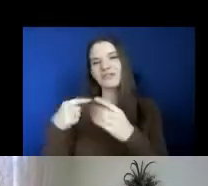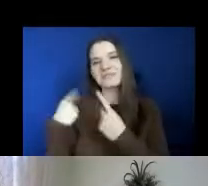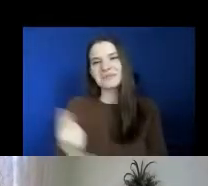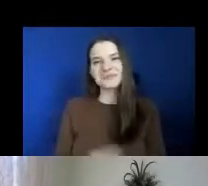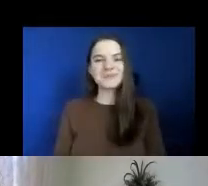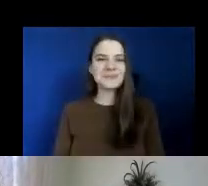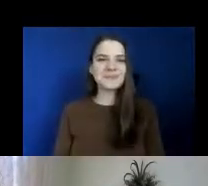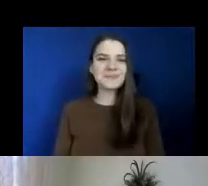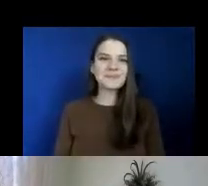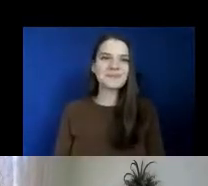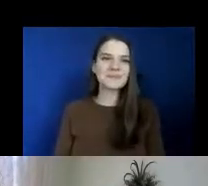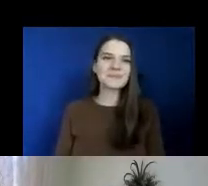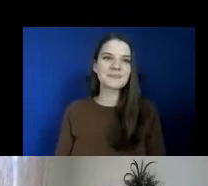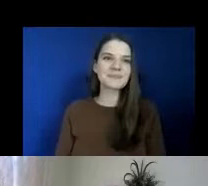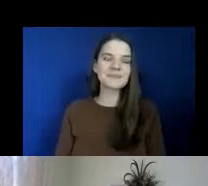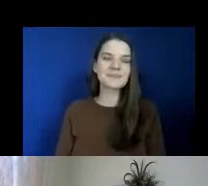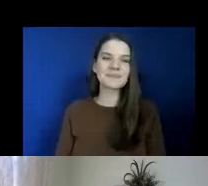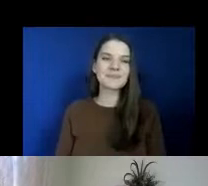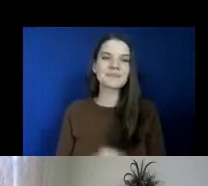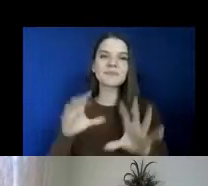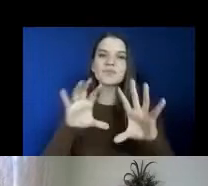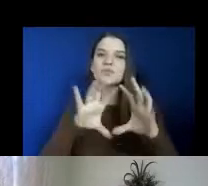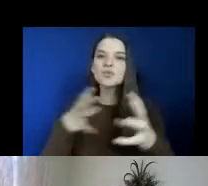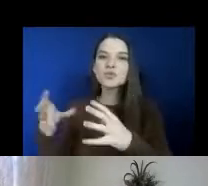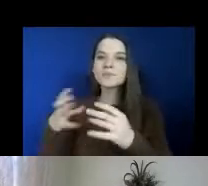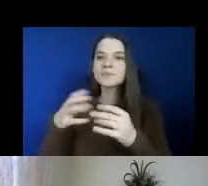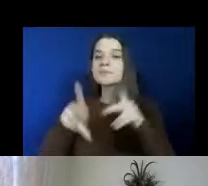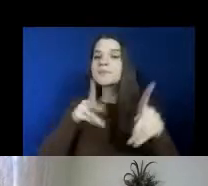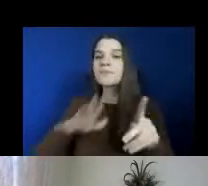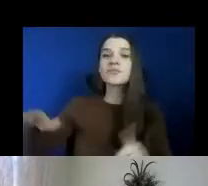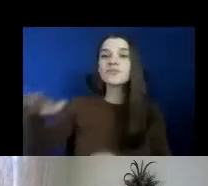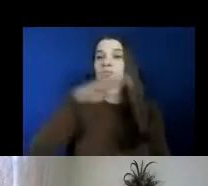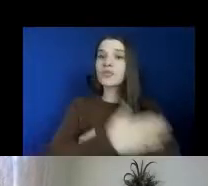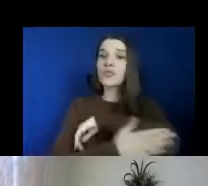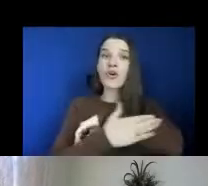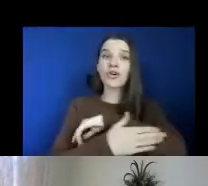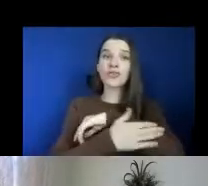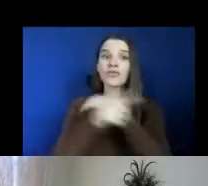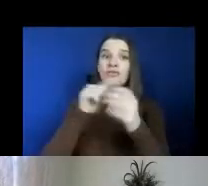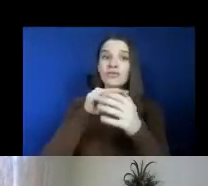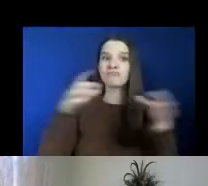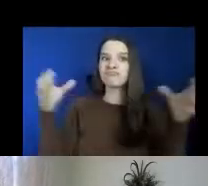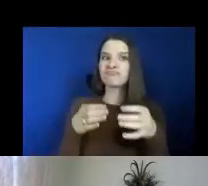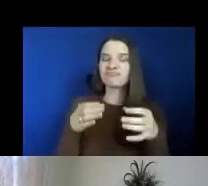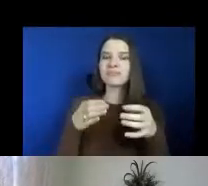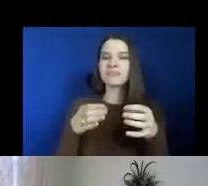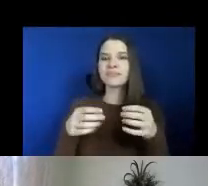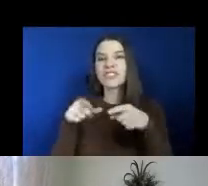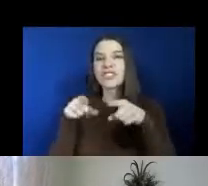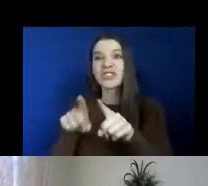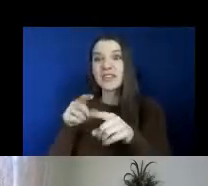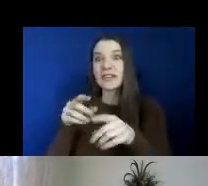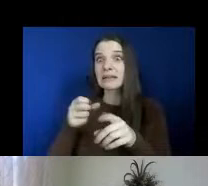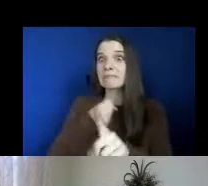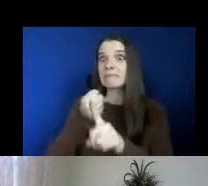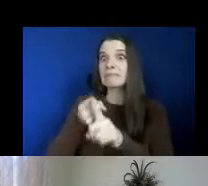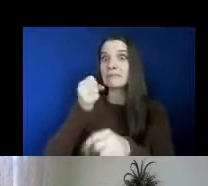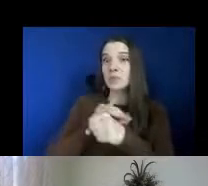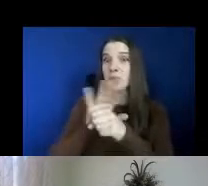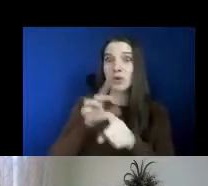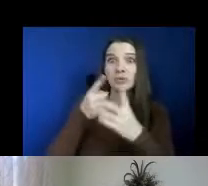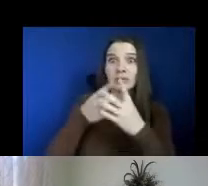So groups of individuals around the country got together right as the pandemic hit, and